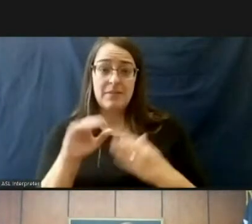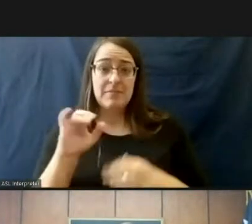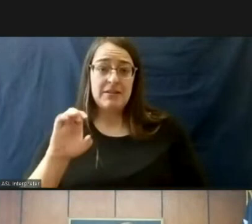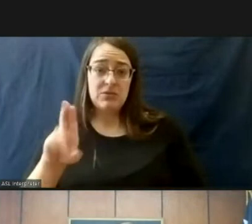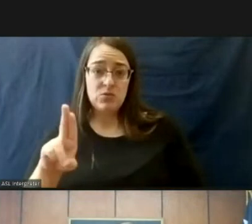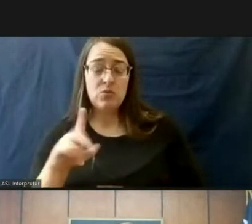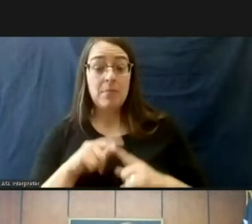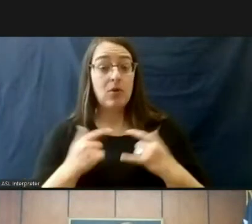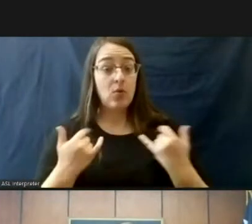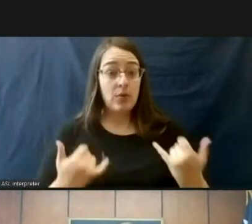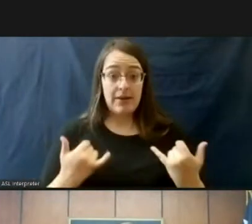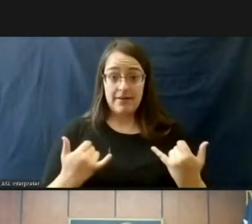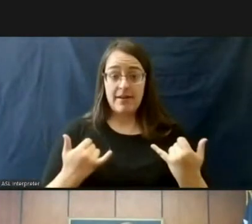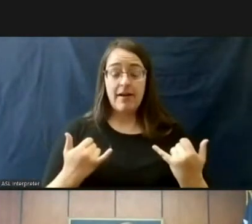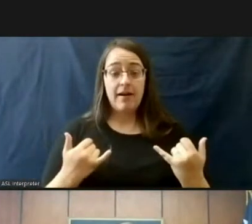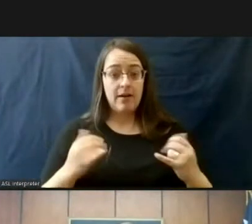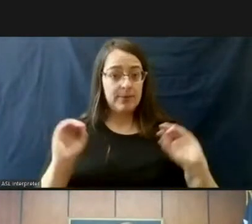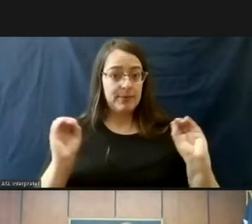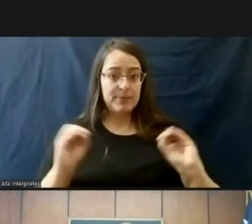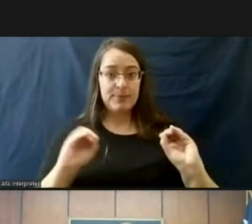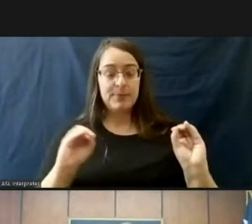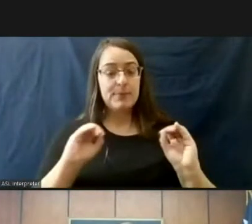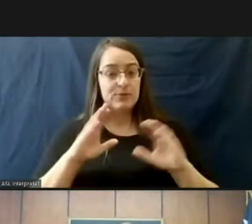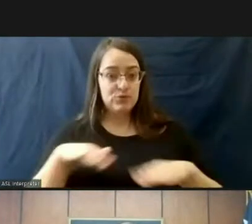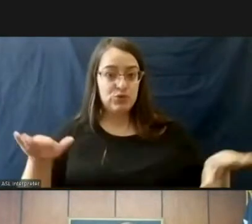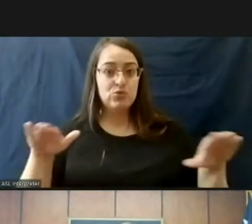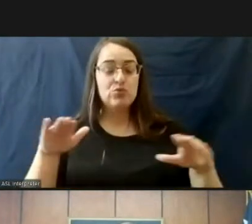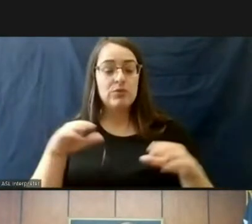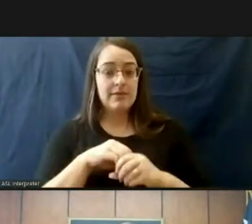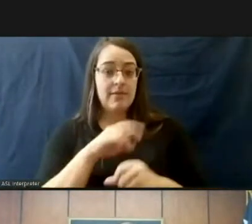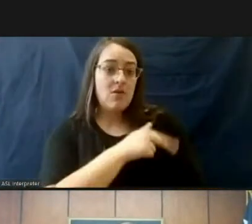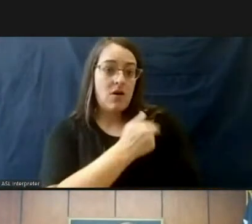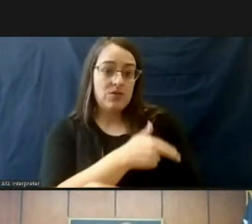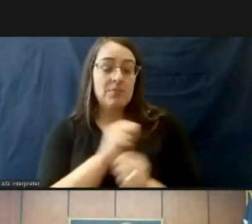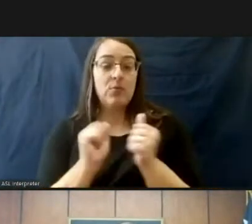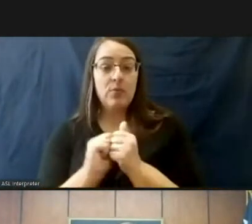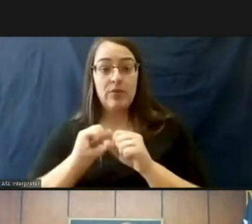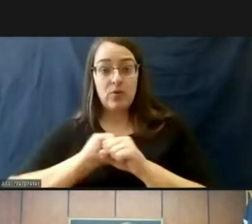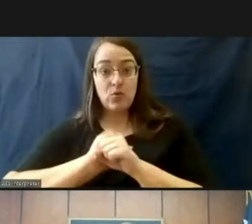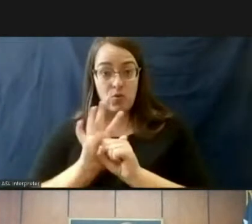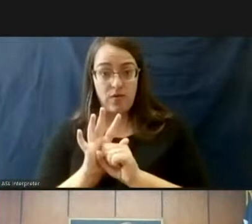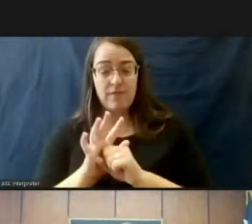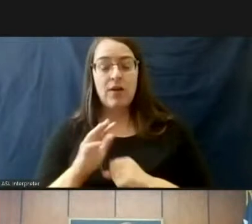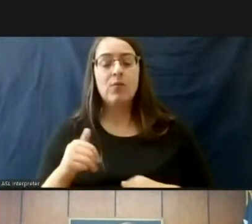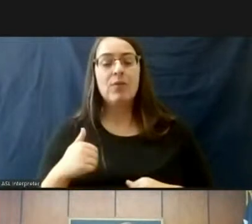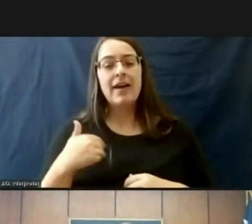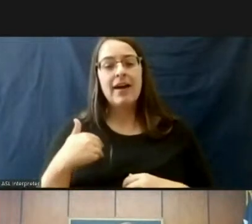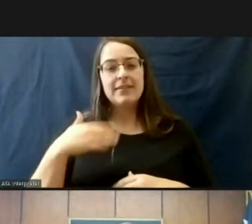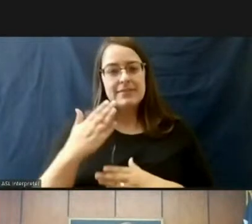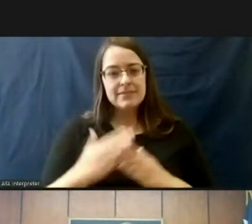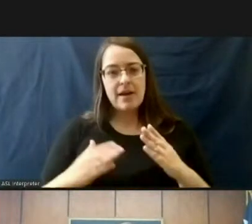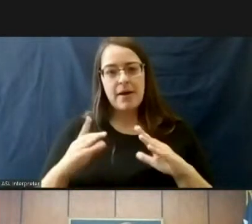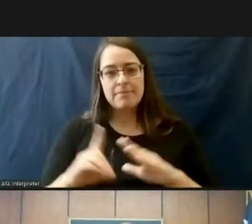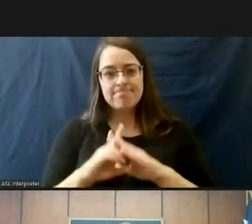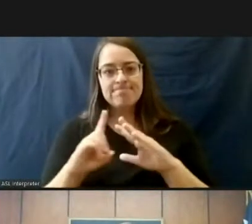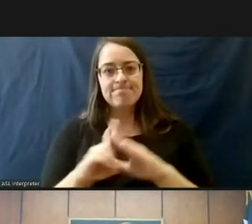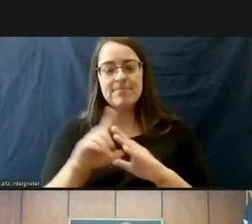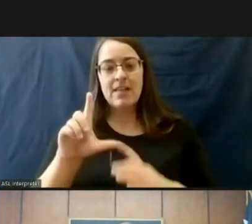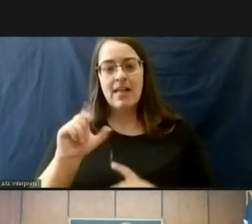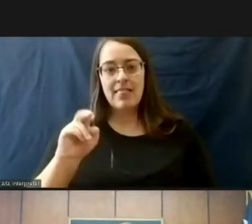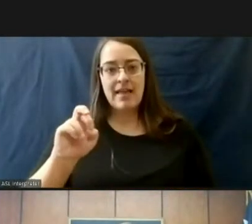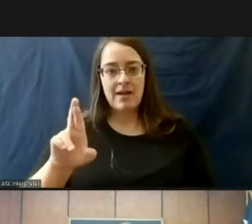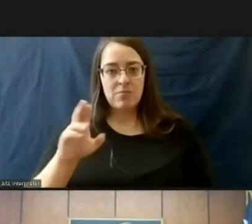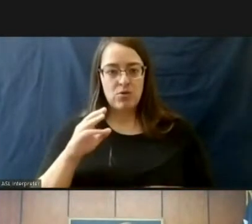not have any pediatric cases admitted. We have had occasional cases also in our labor and delivery unit